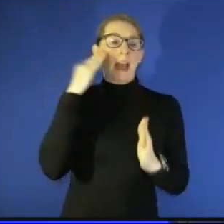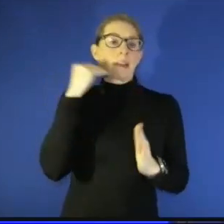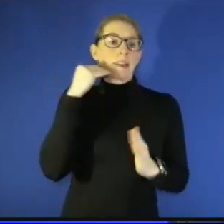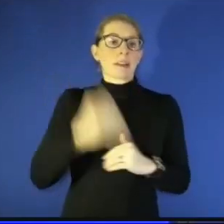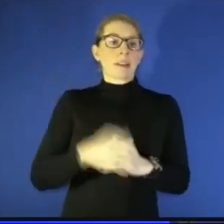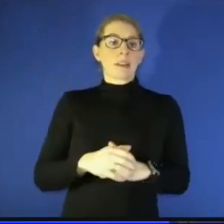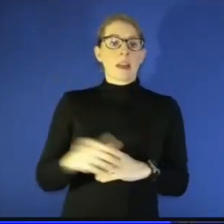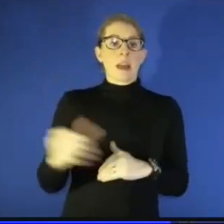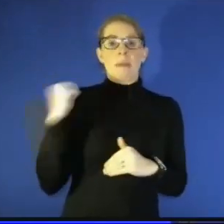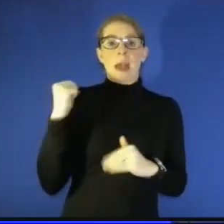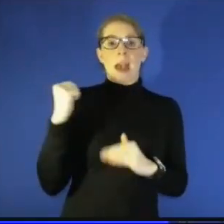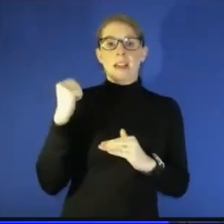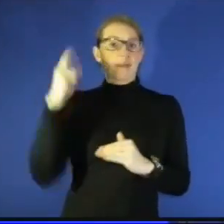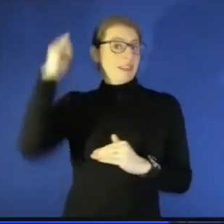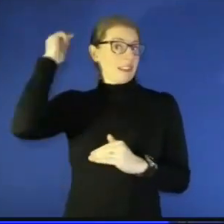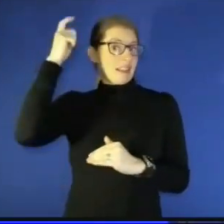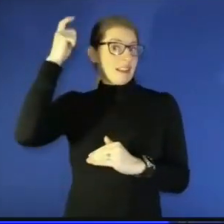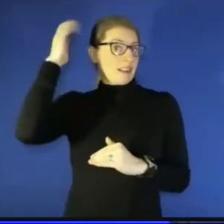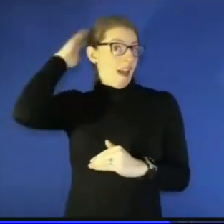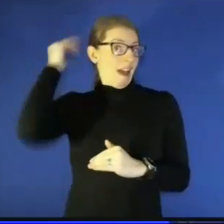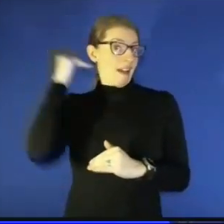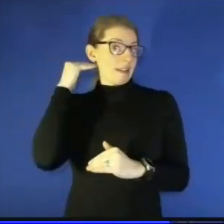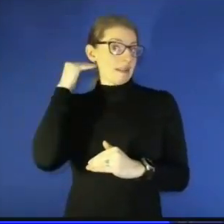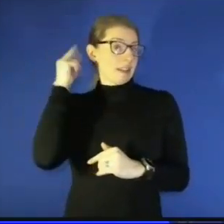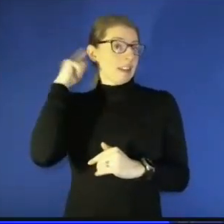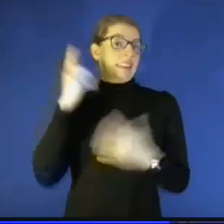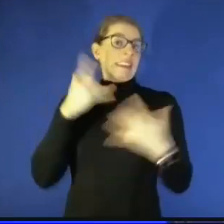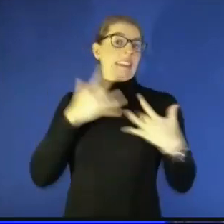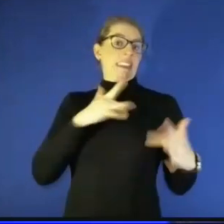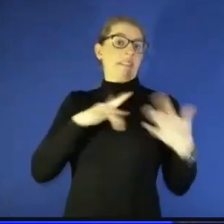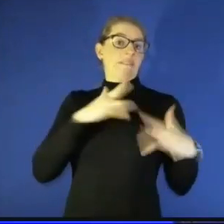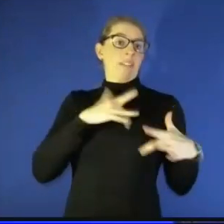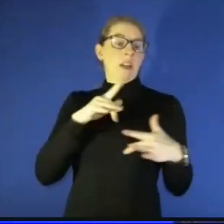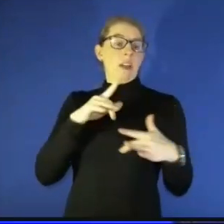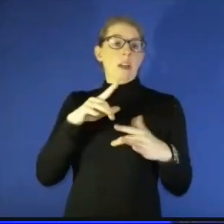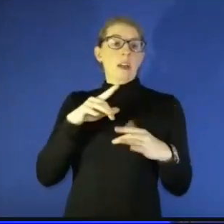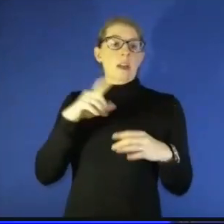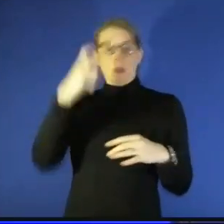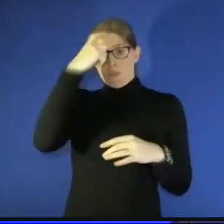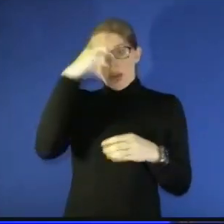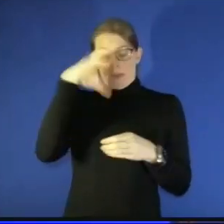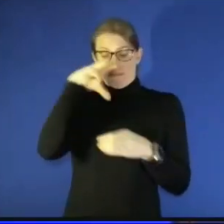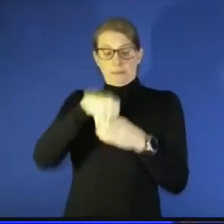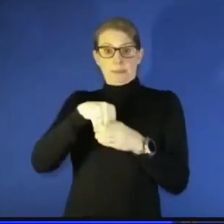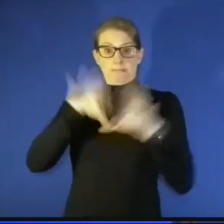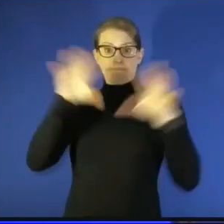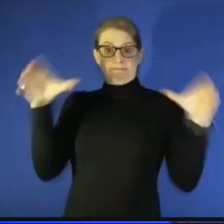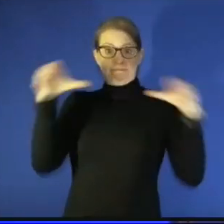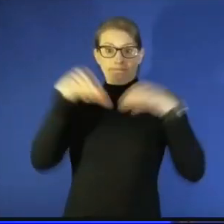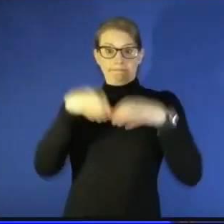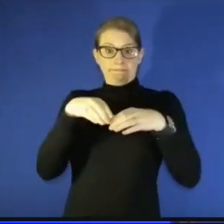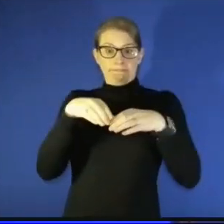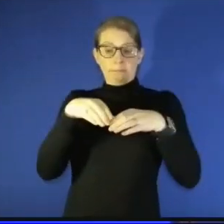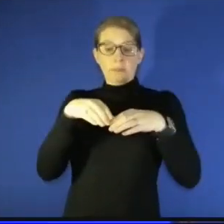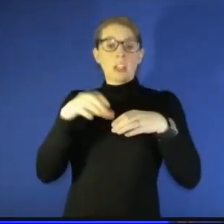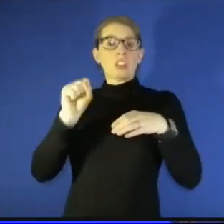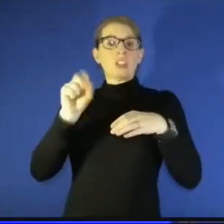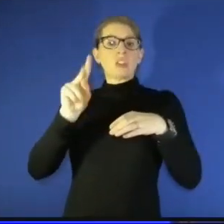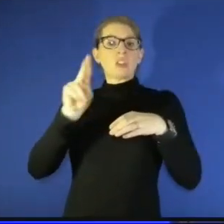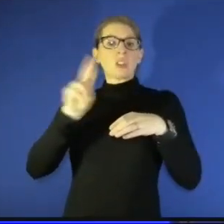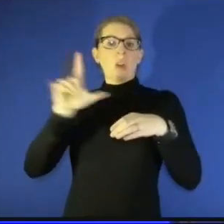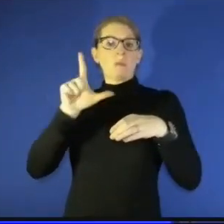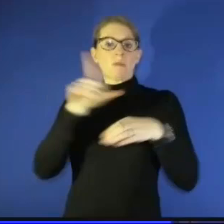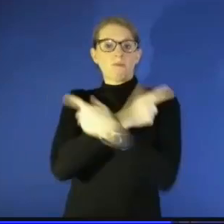sensitive area of the brain. The brain is housed inside of an enclosed compartment of the skull, and if you have an impact that's significant enough to cause